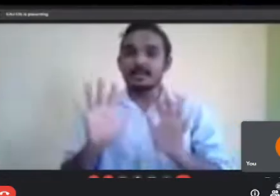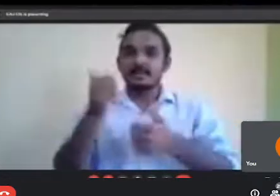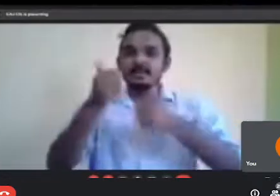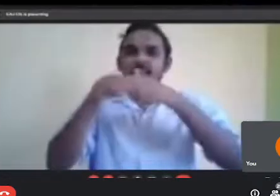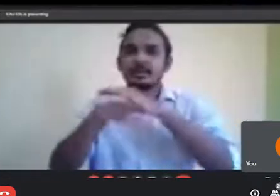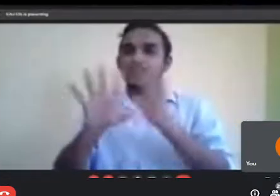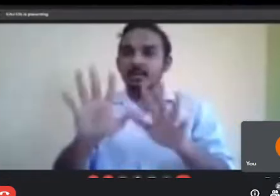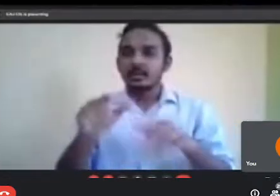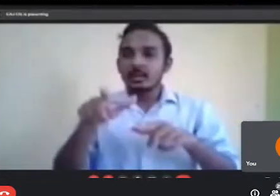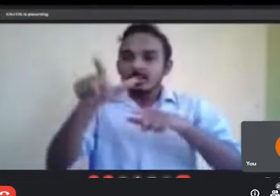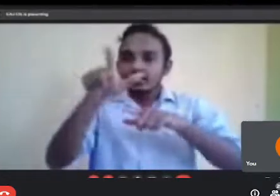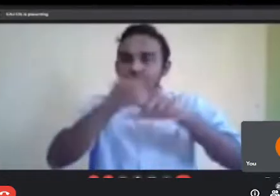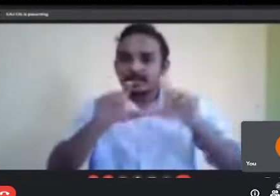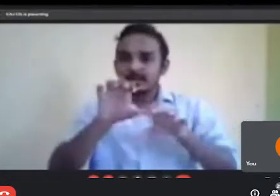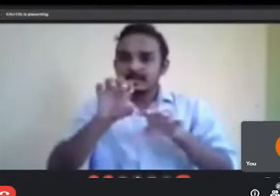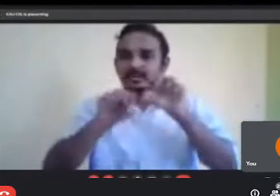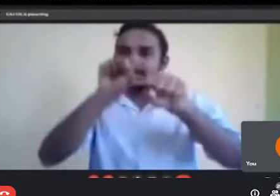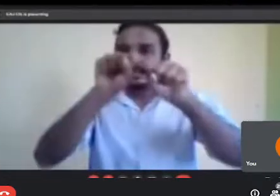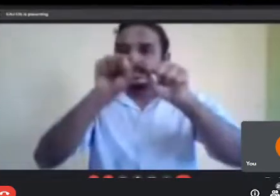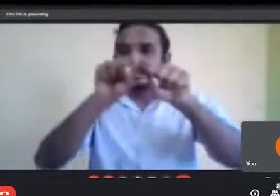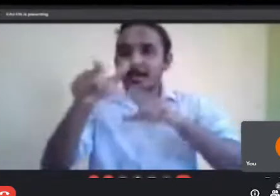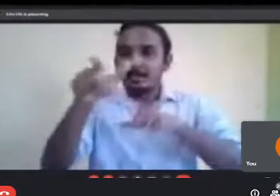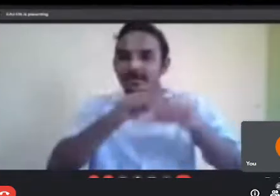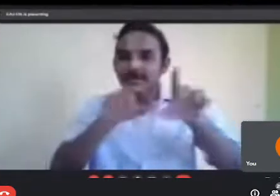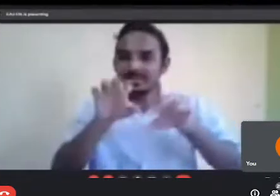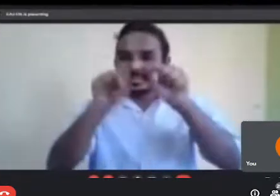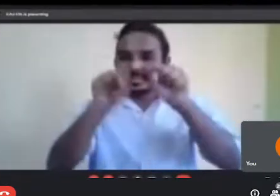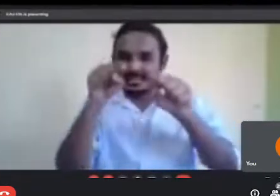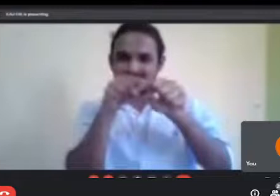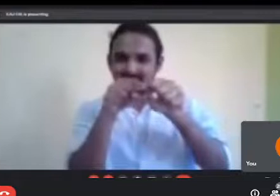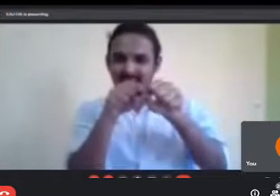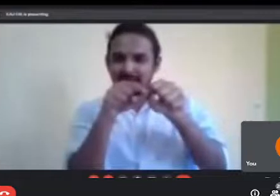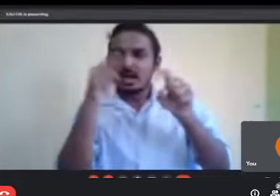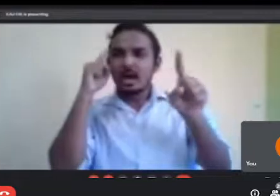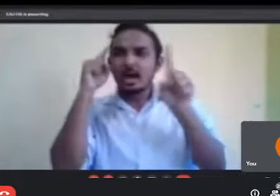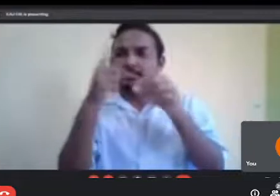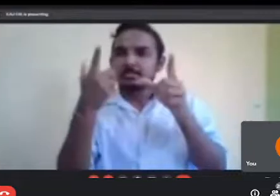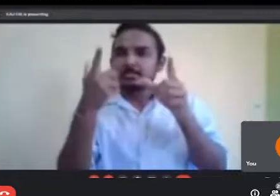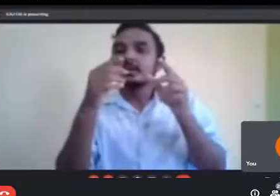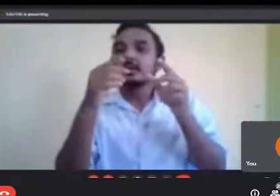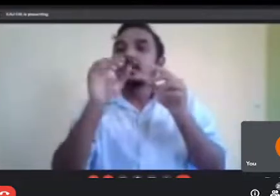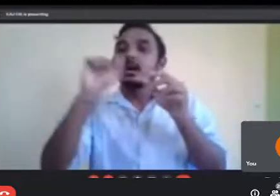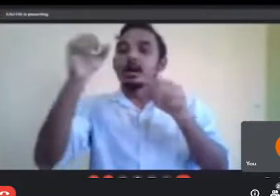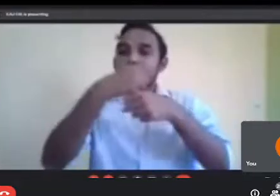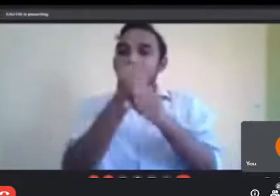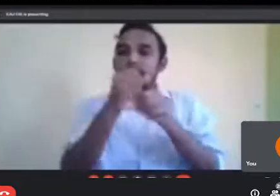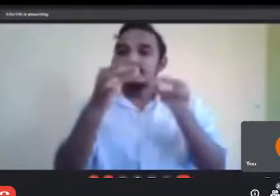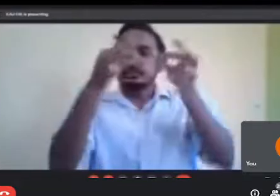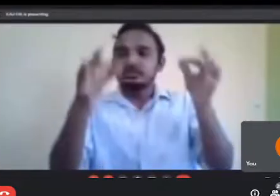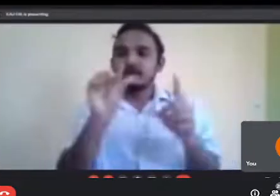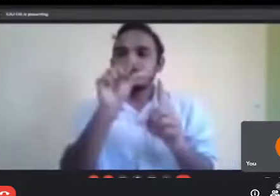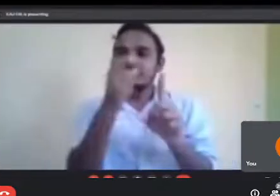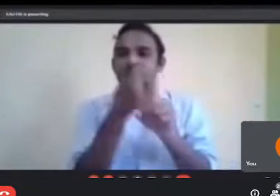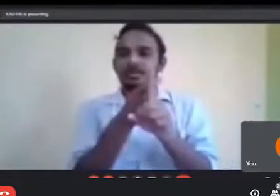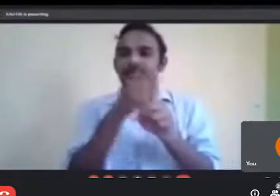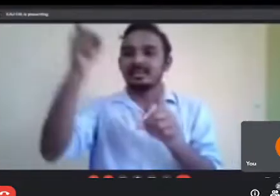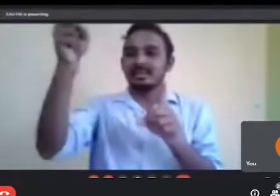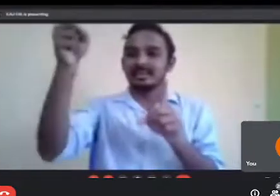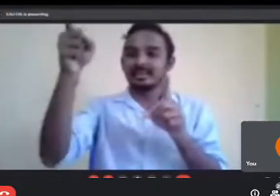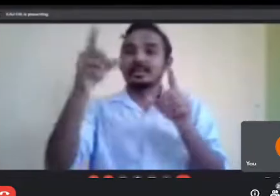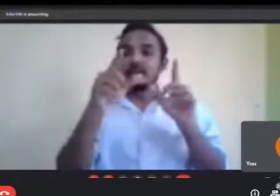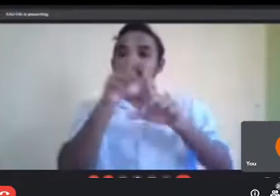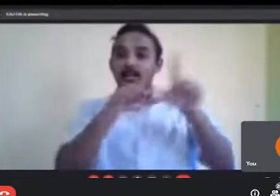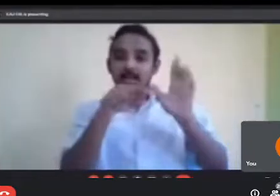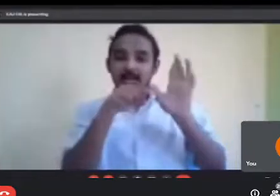we have basically what we used was called the language ladder. The Department of Children, Schools and